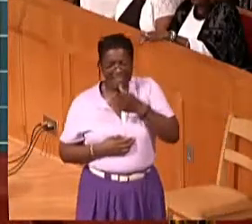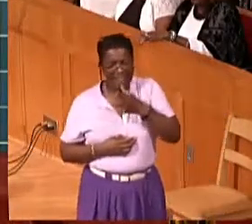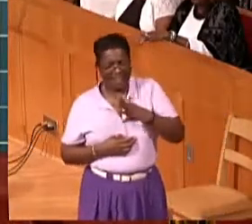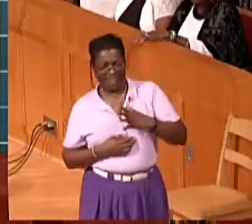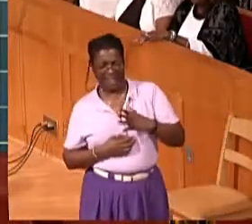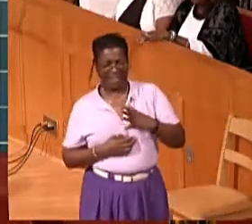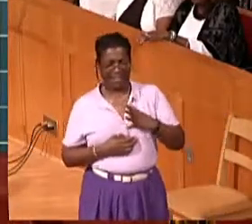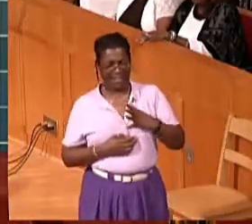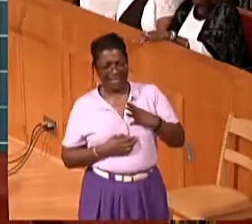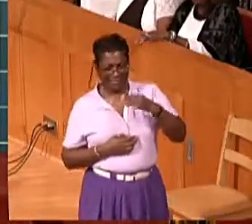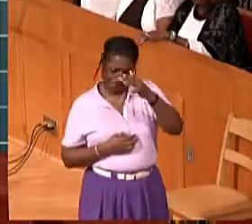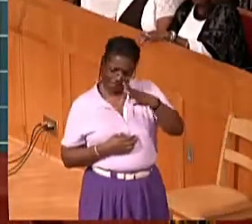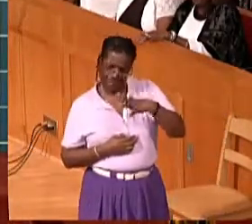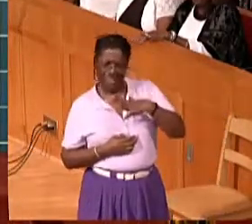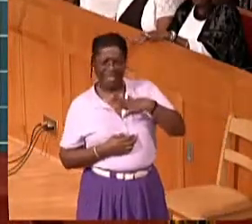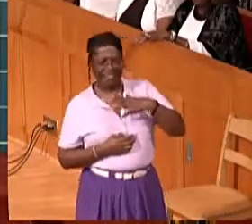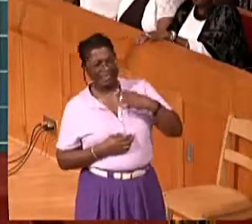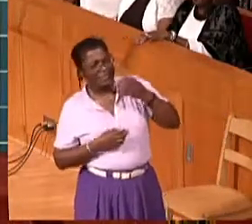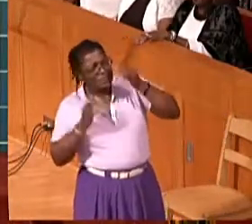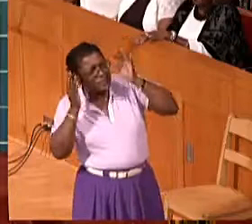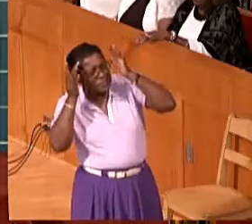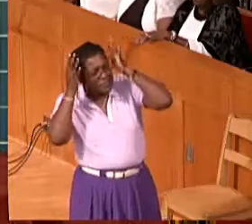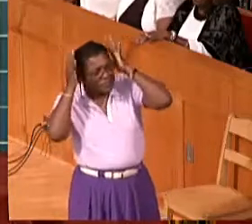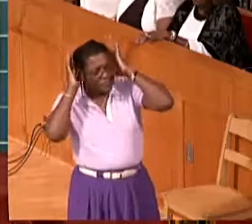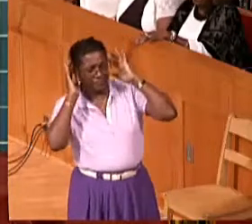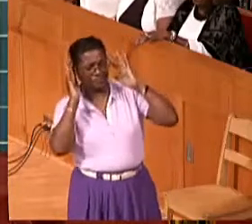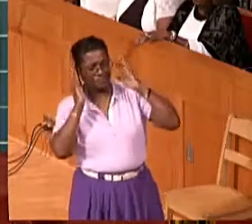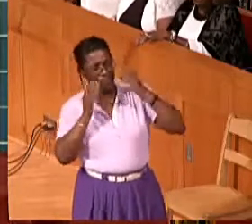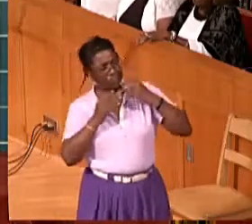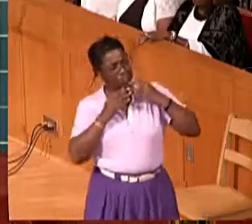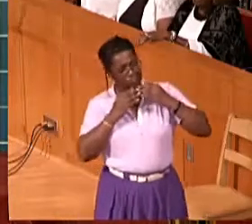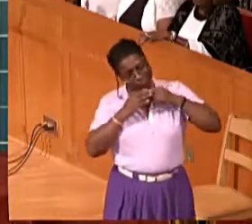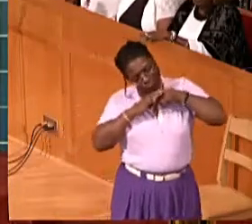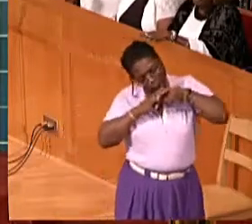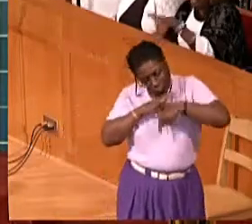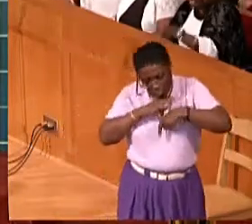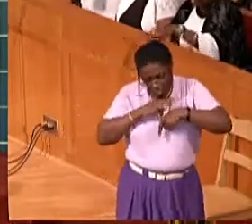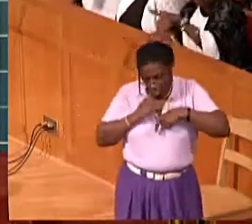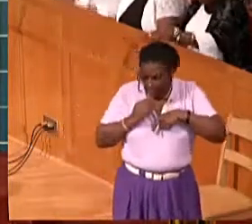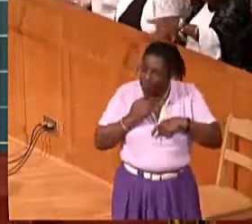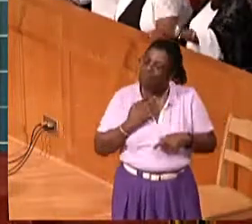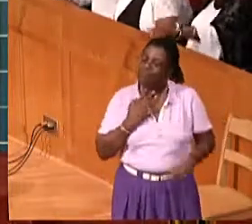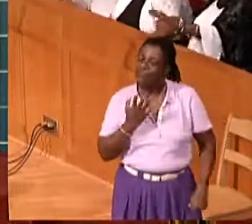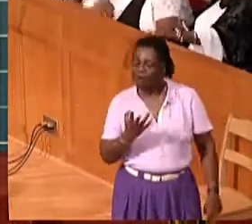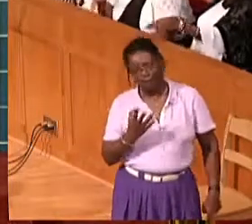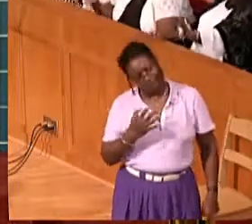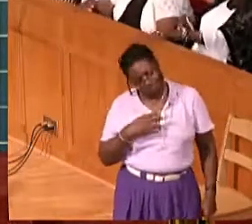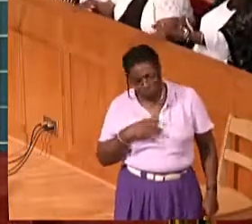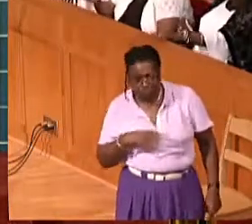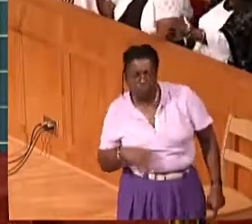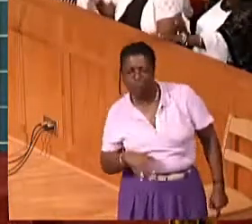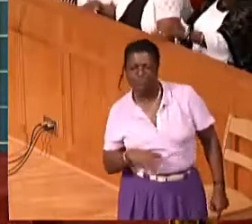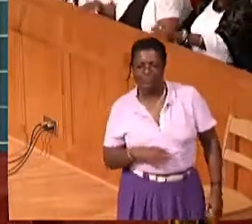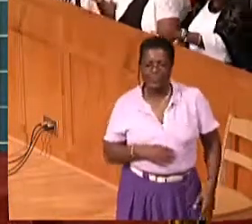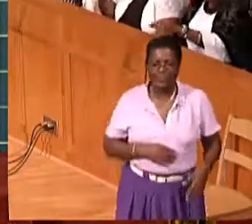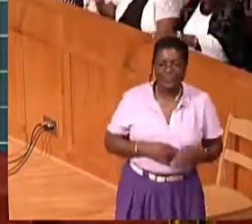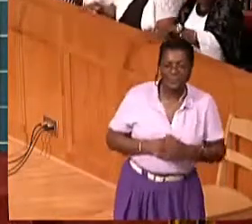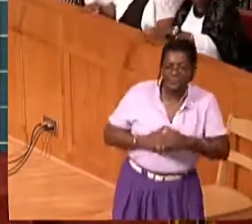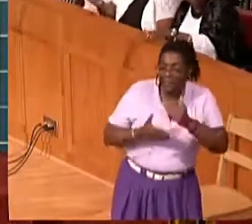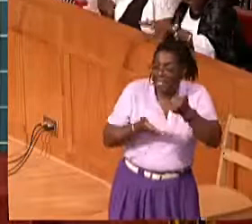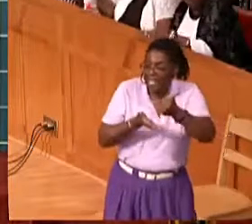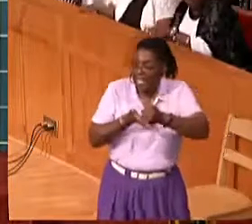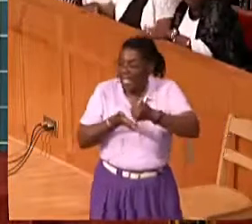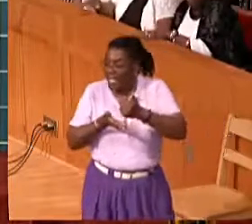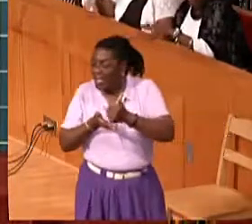hair. I wanted to have a nice baritone voice like Luther Vandross. I wanted to sound like Luther. Come on, help me when